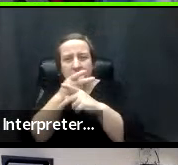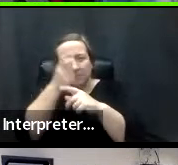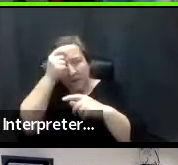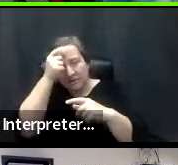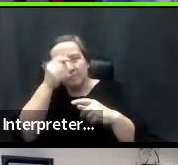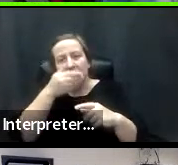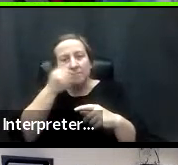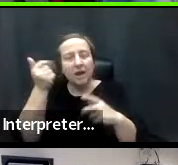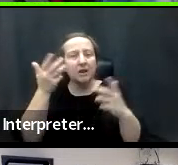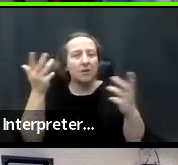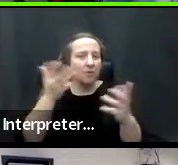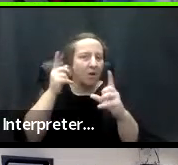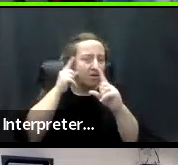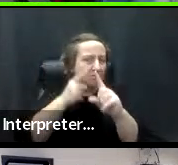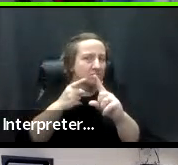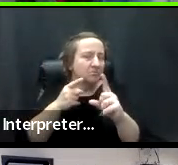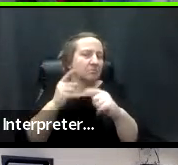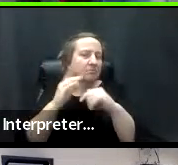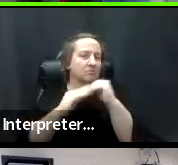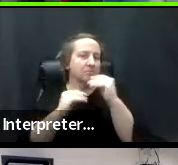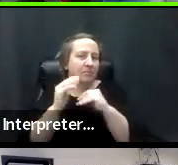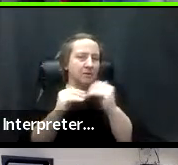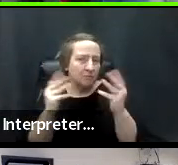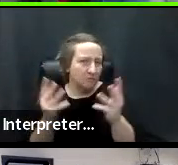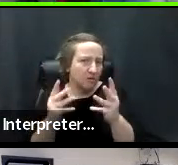closely what we are going to build.